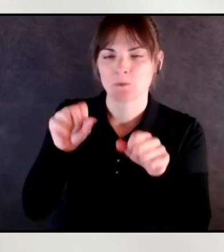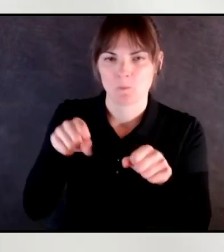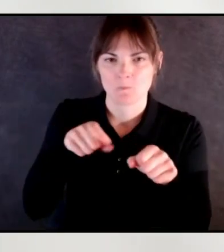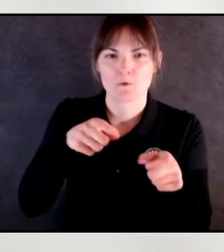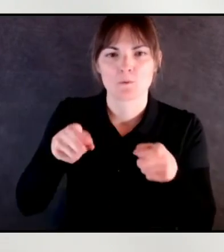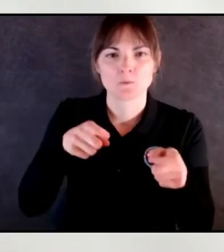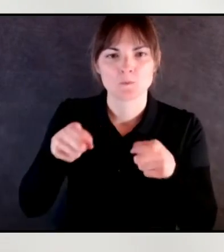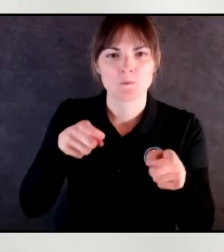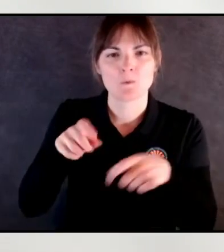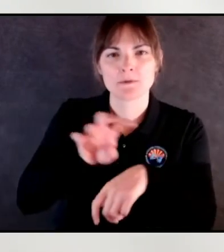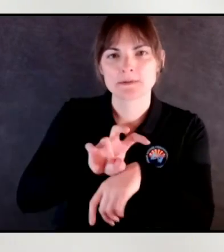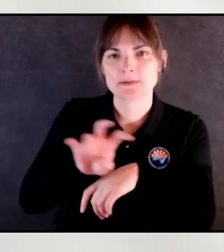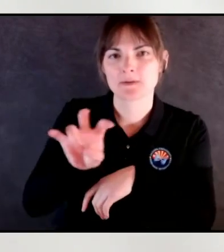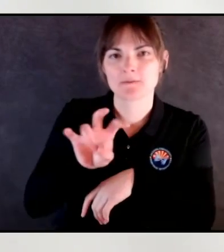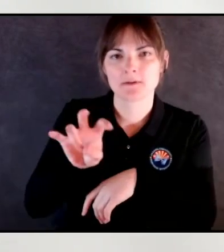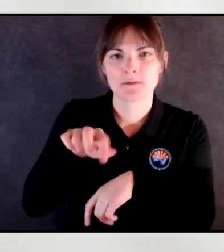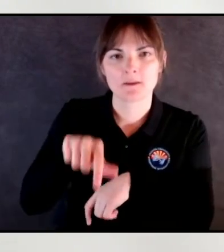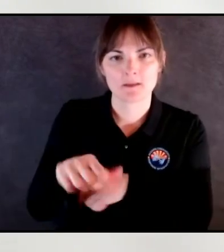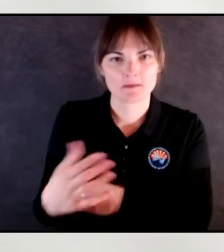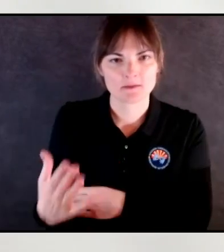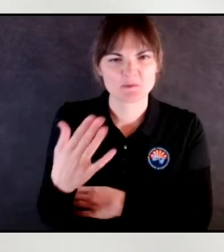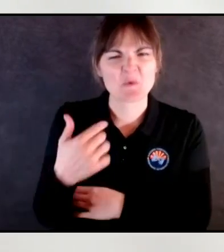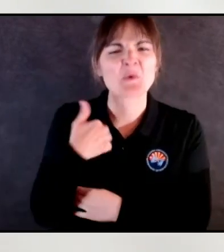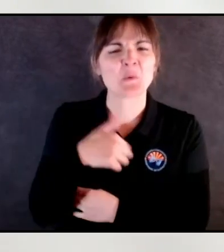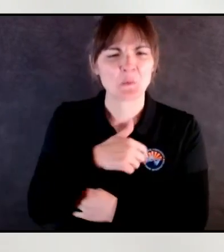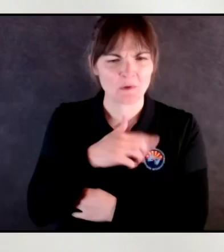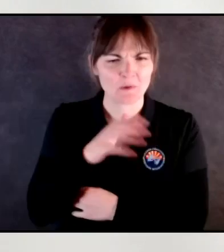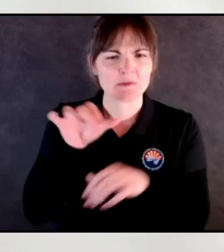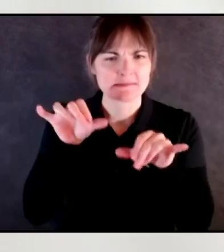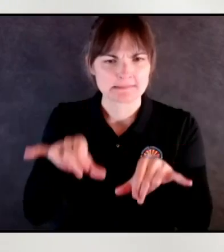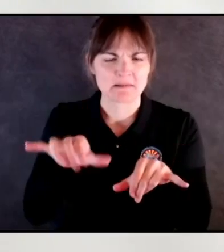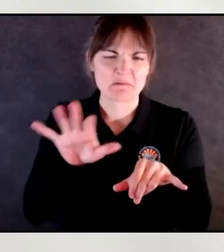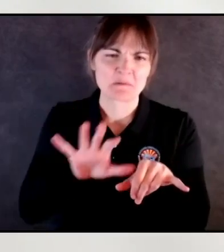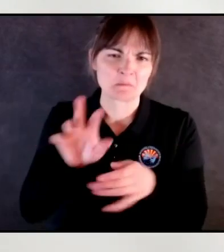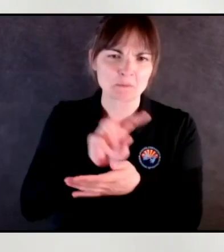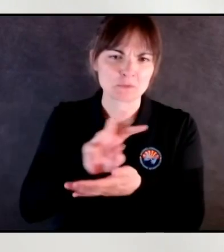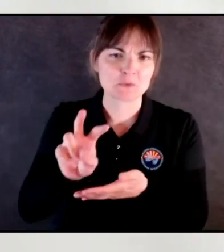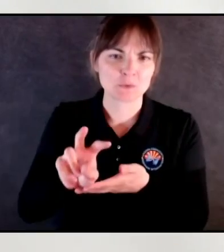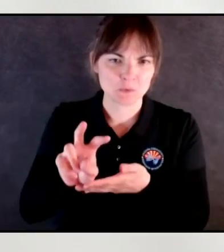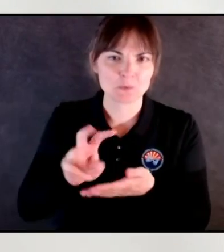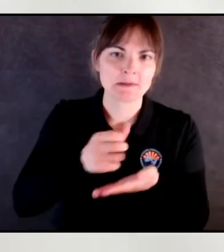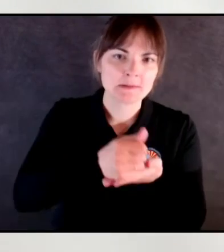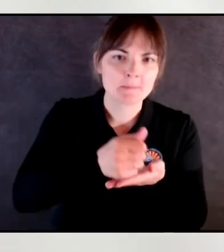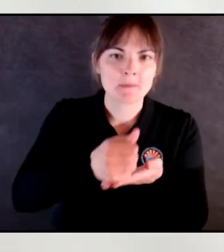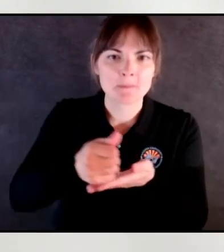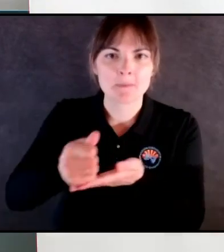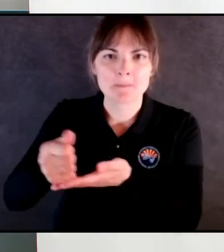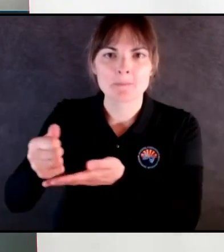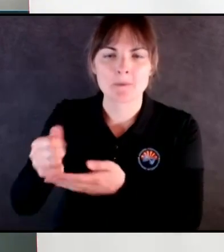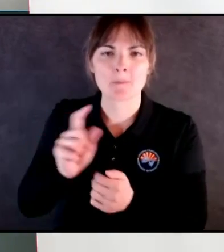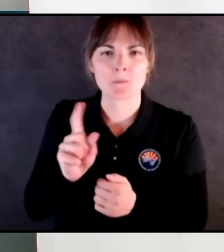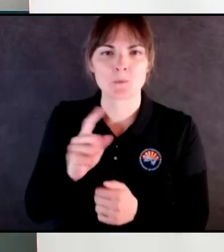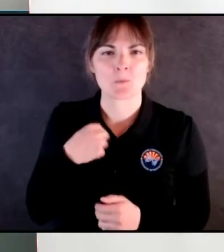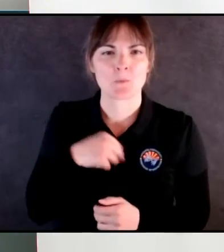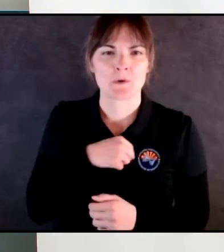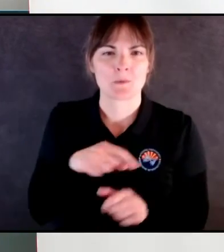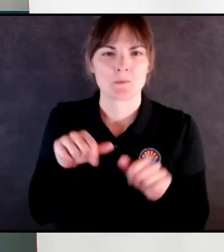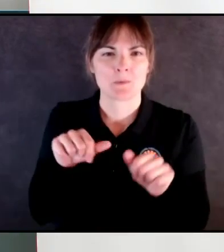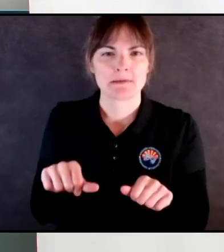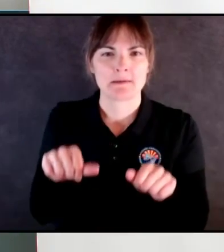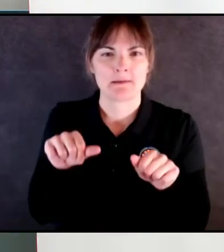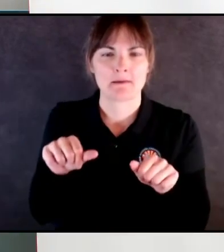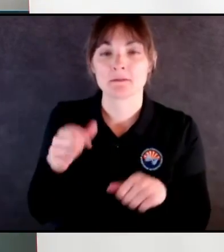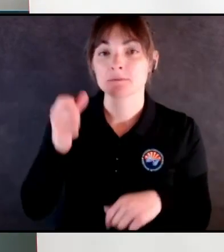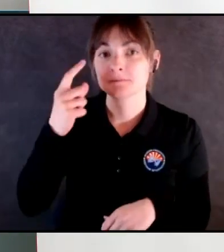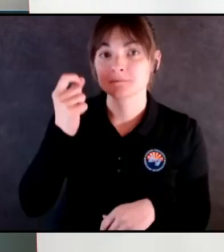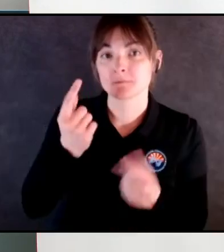here for the next couple of weeks trying to help out where we can. The fire itself is not very active right